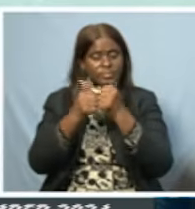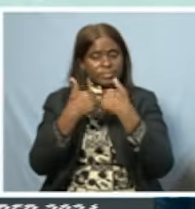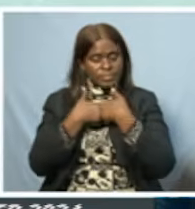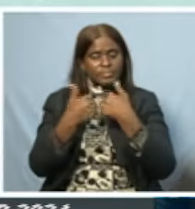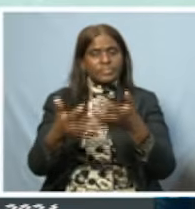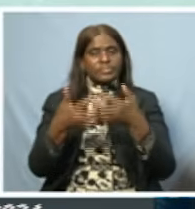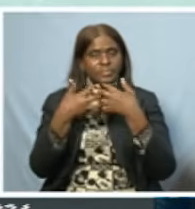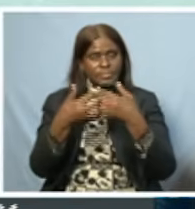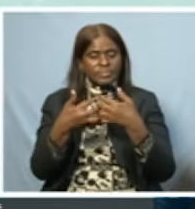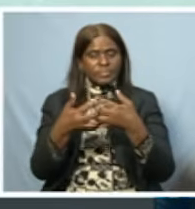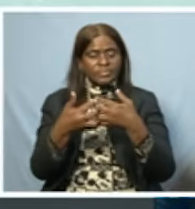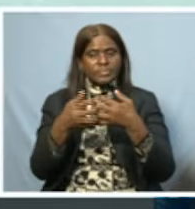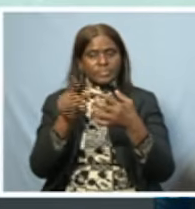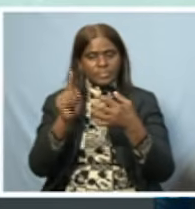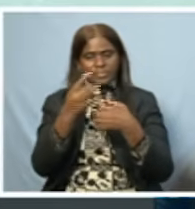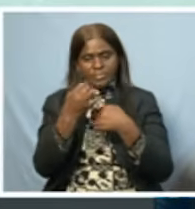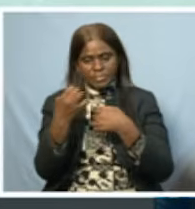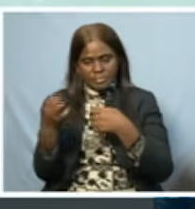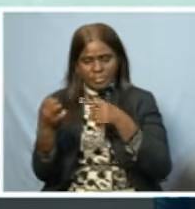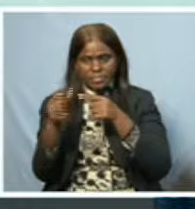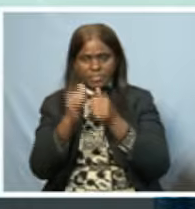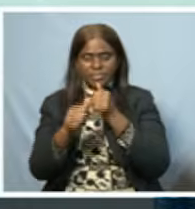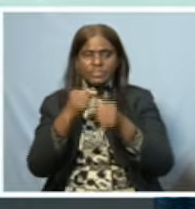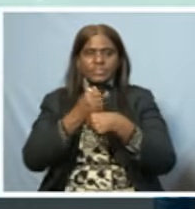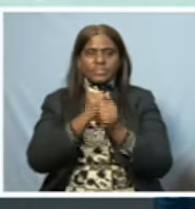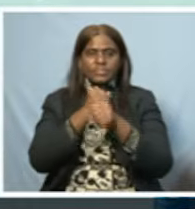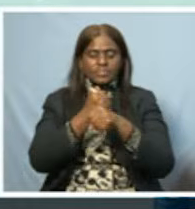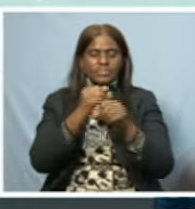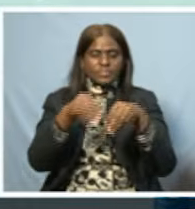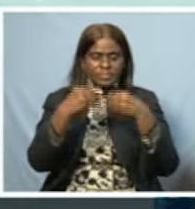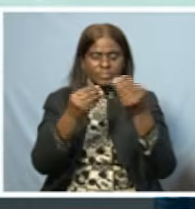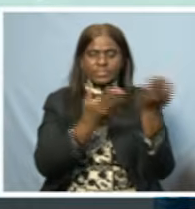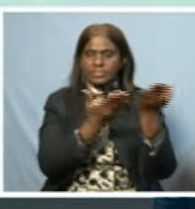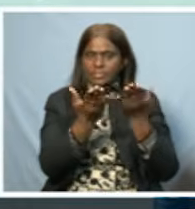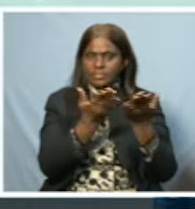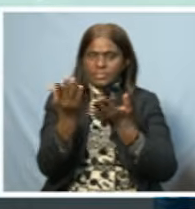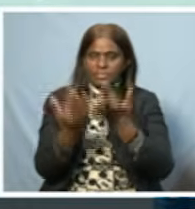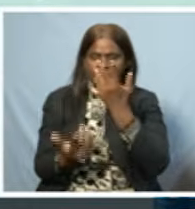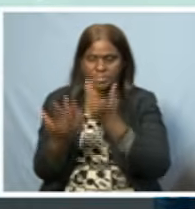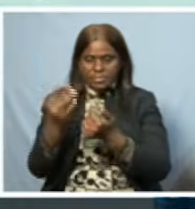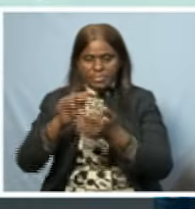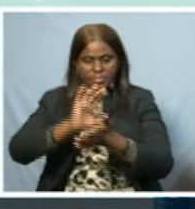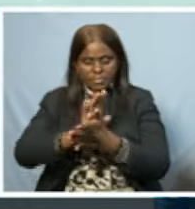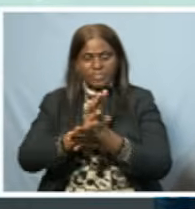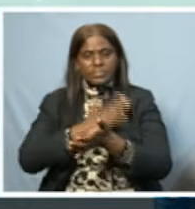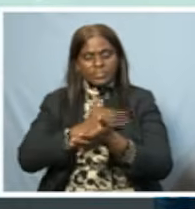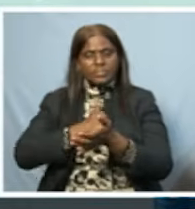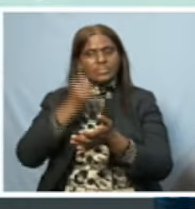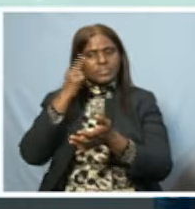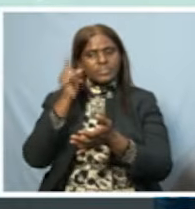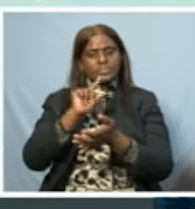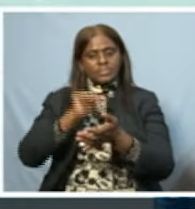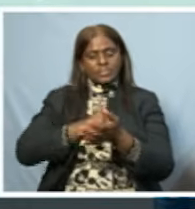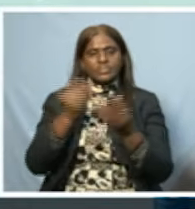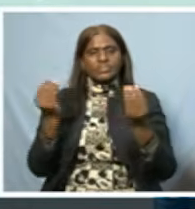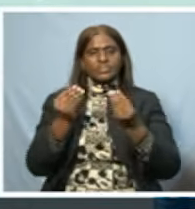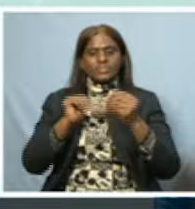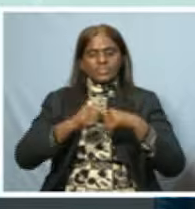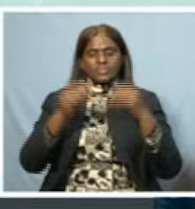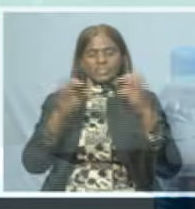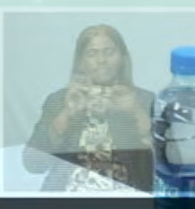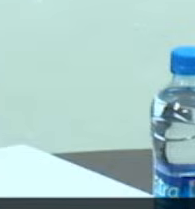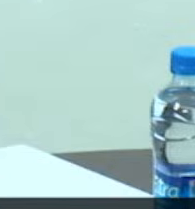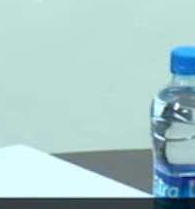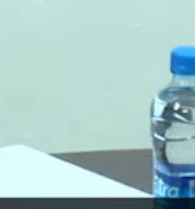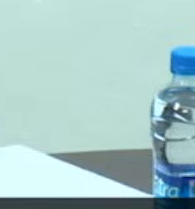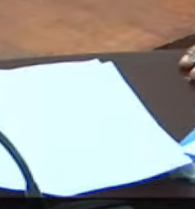that equipment which makes offering of fire services complete. I think that's where we are stuck as a council chair. All